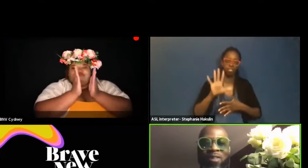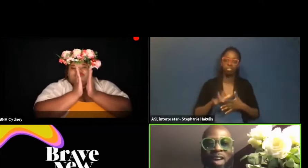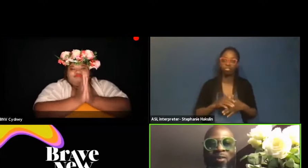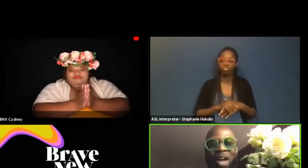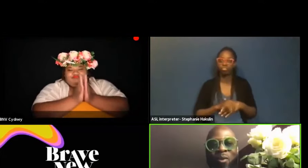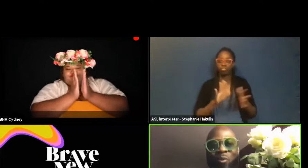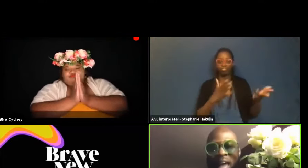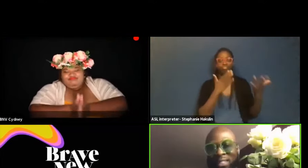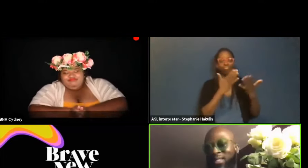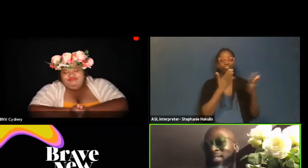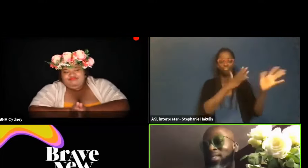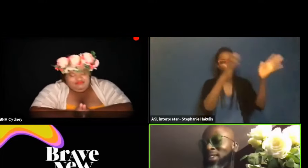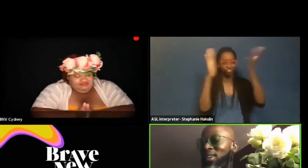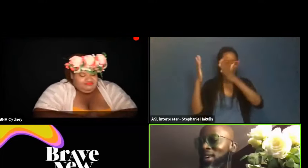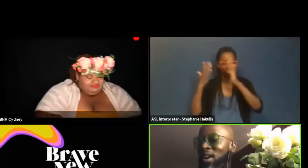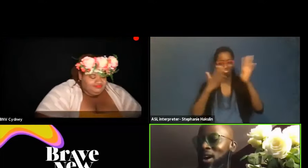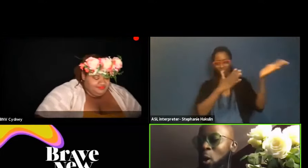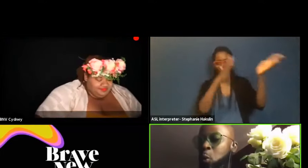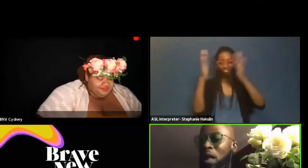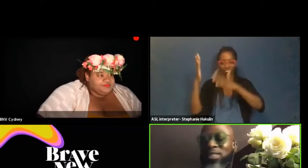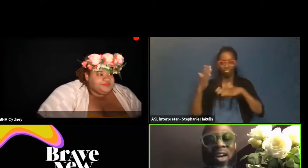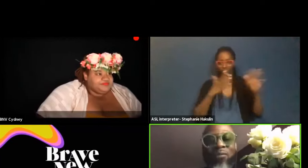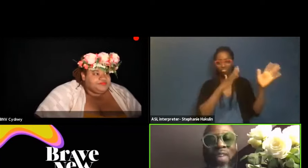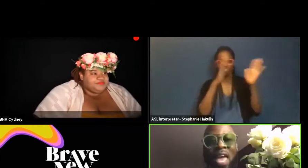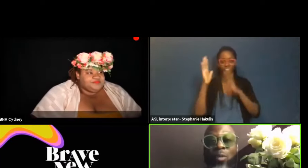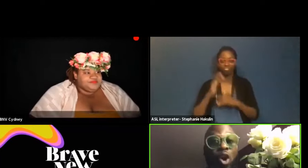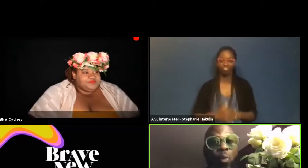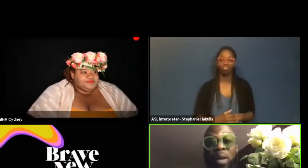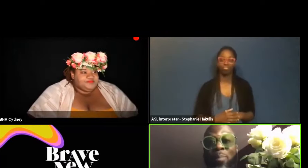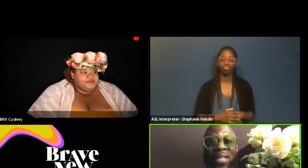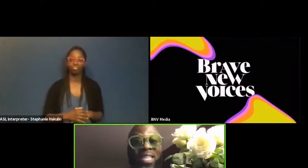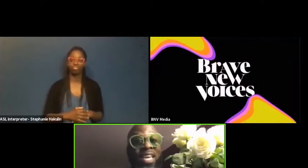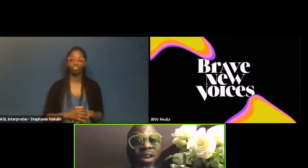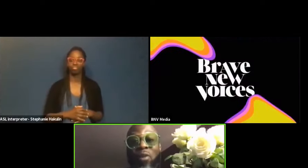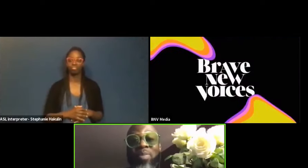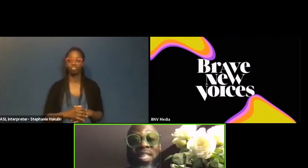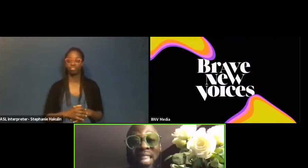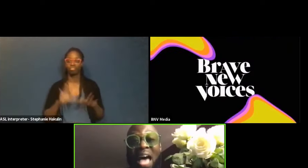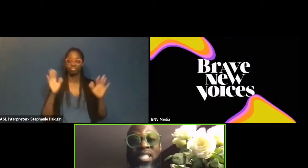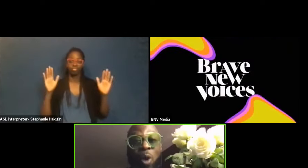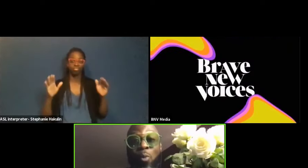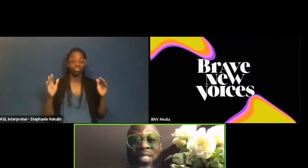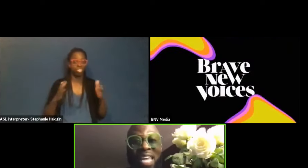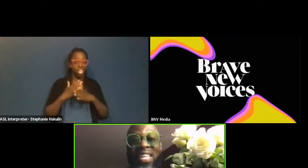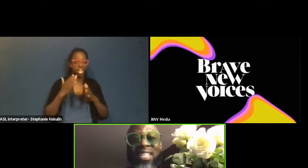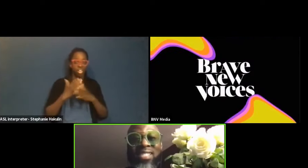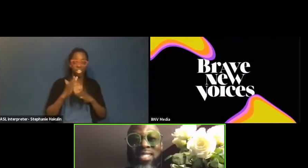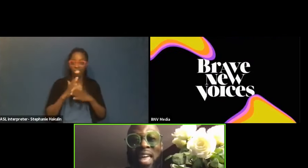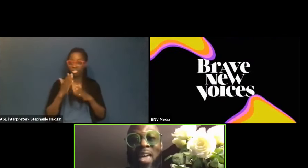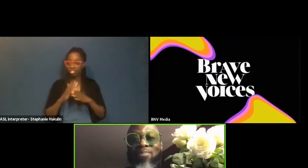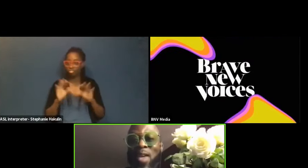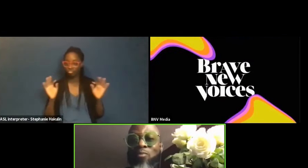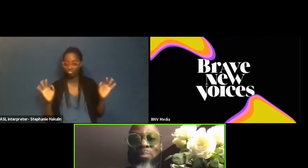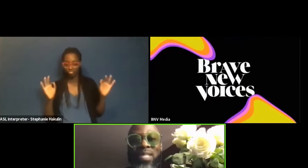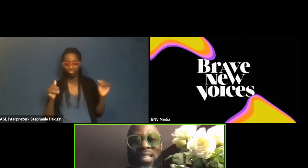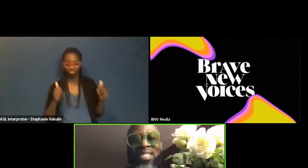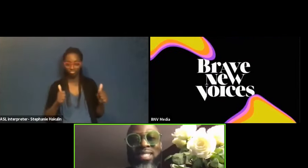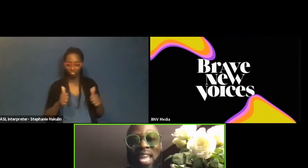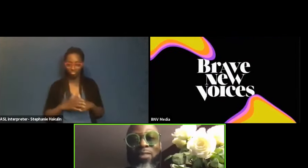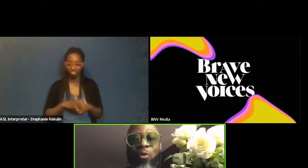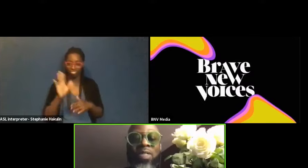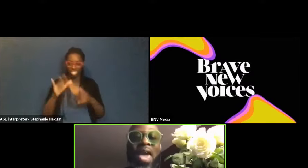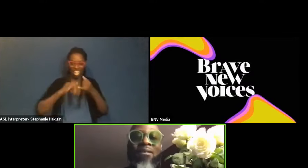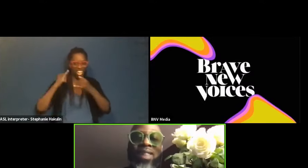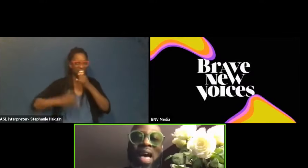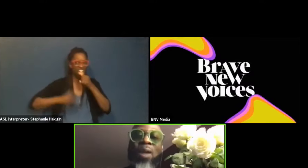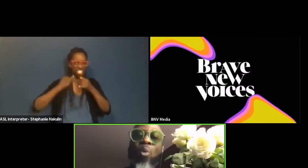all right, all right, all right, all right. Well done, fam. Yo, we about to hear from the last poets in the slam. They represent the